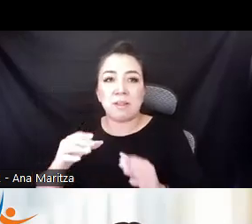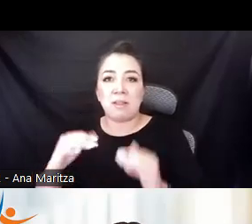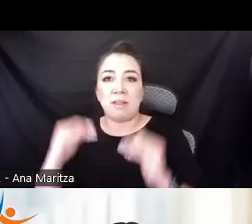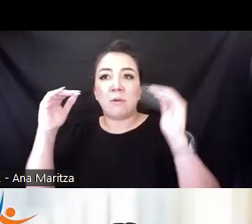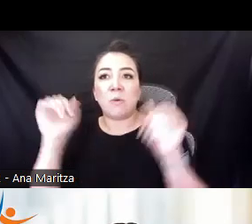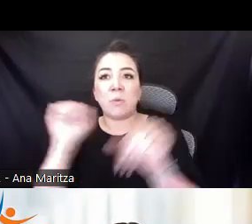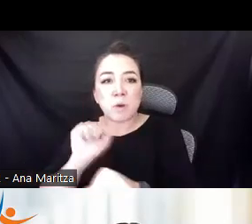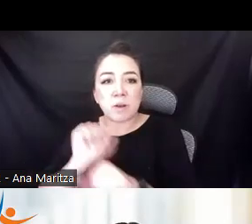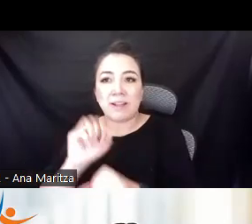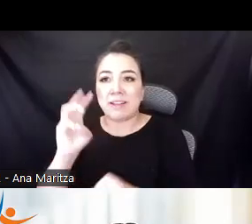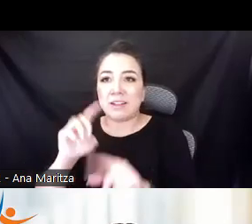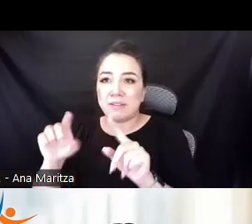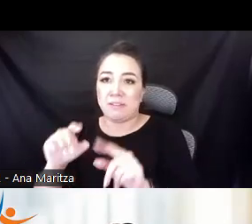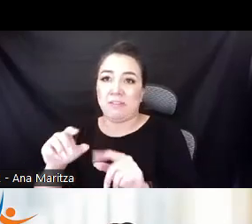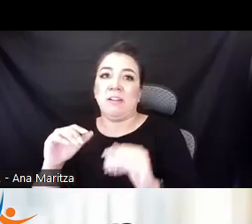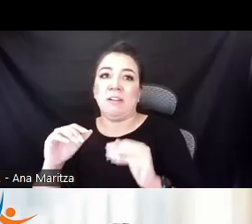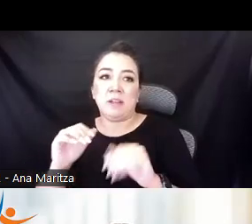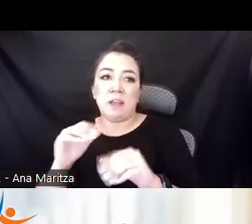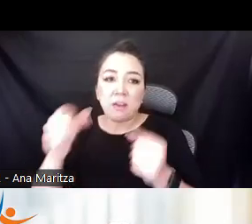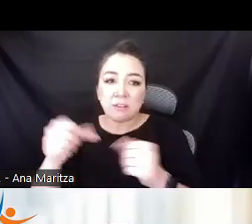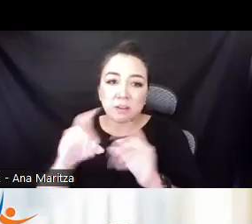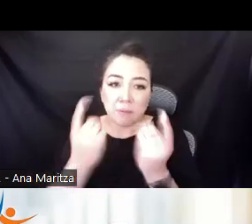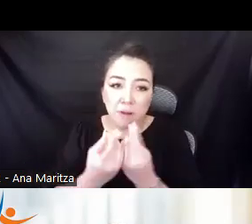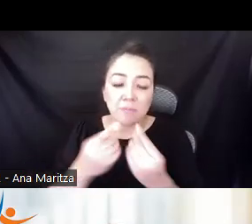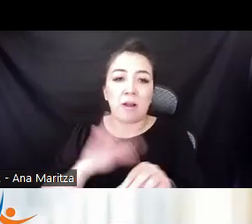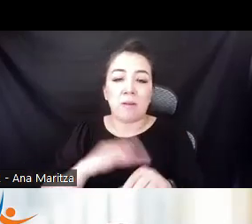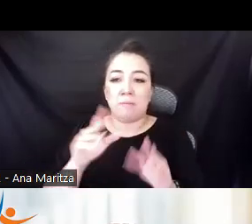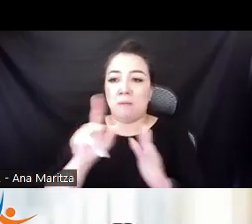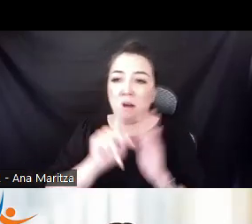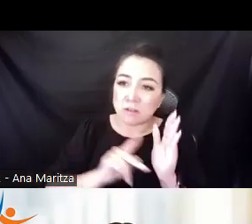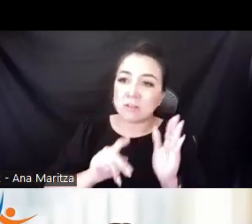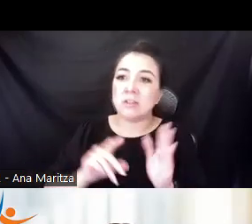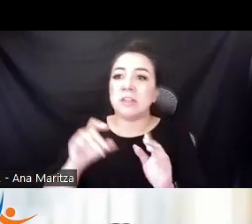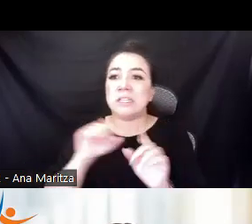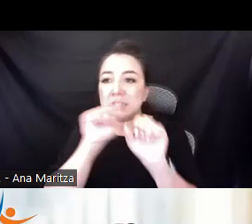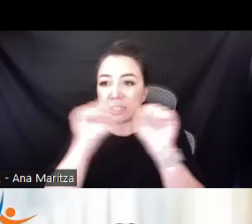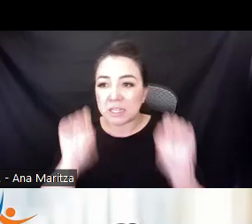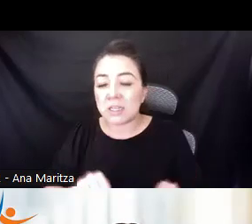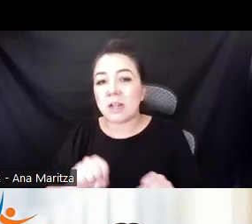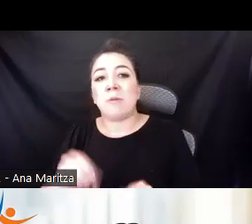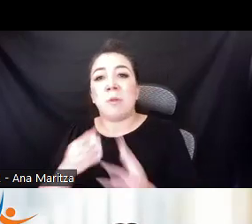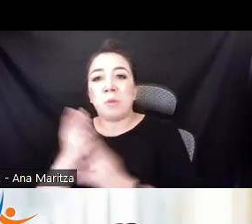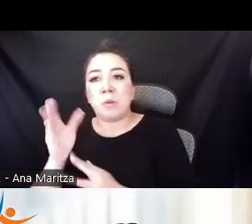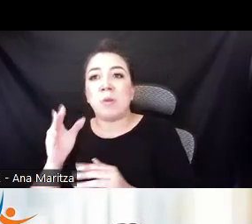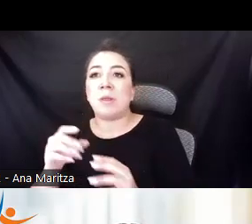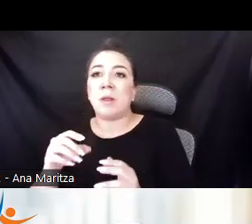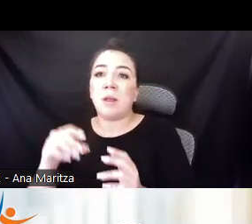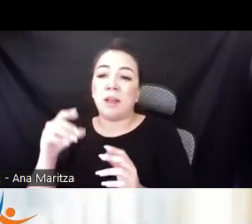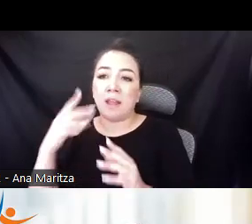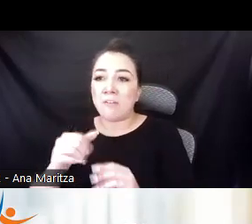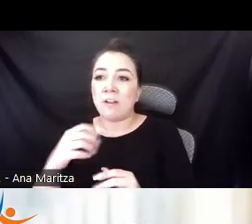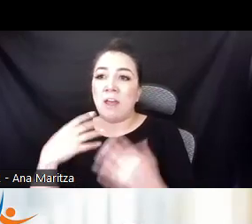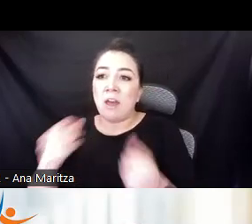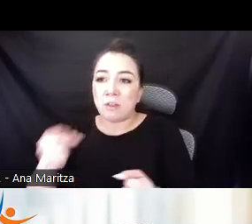local health departments with a focus on policy, systems, and environmental change through the California Healthy Brain Initiative.